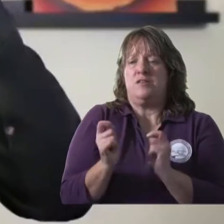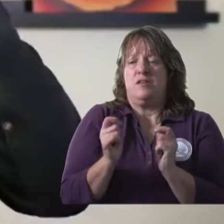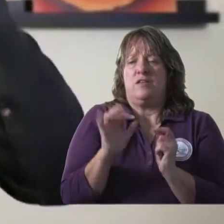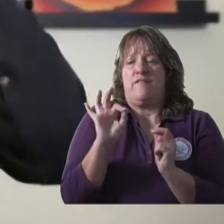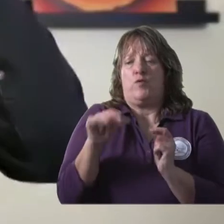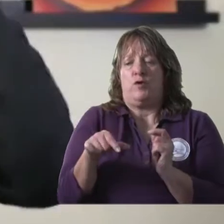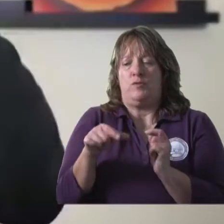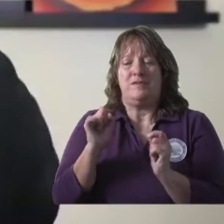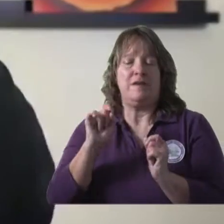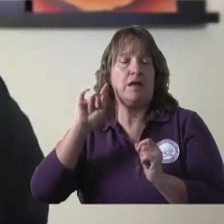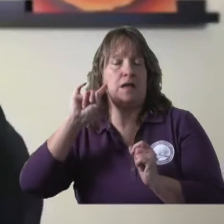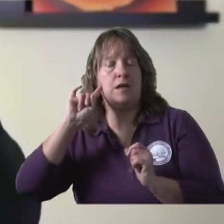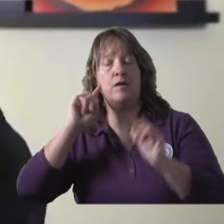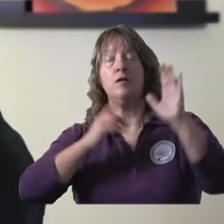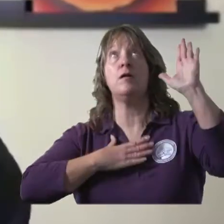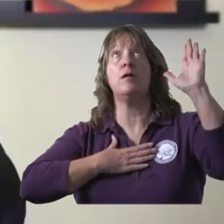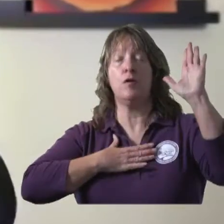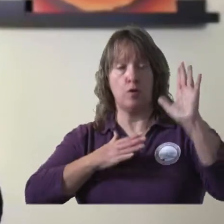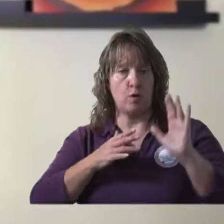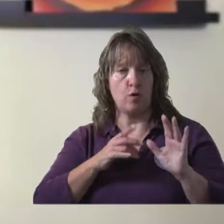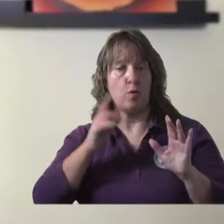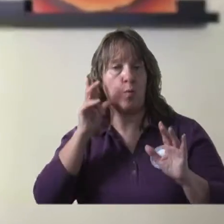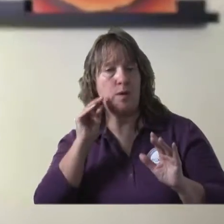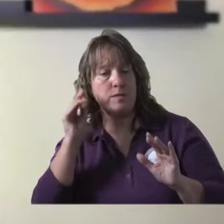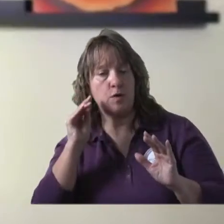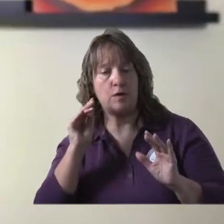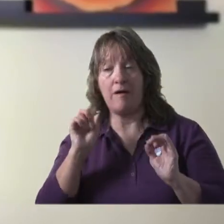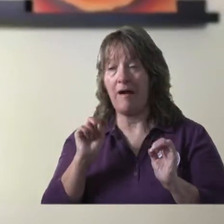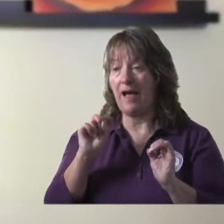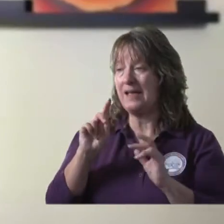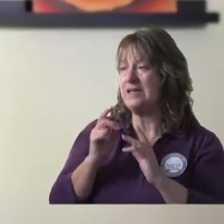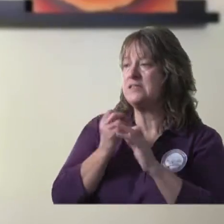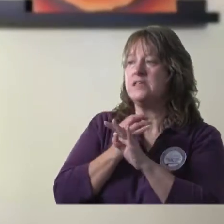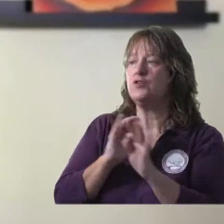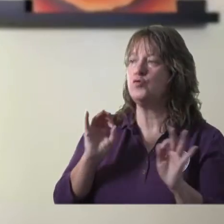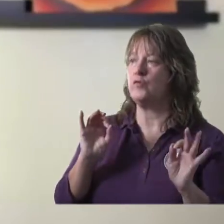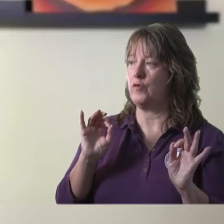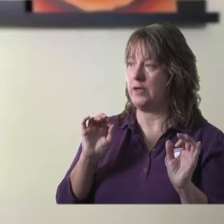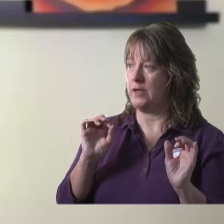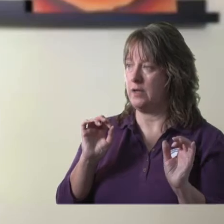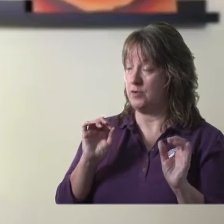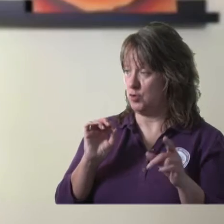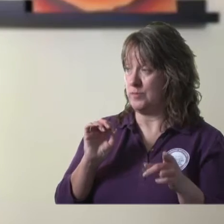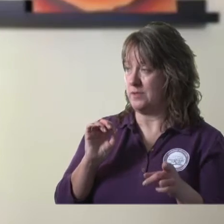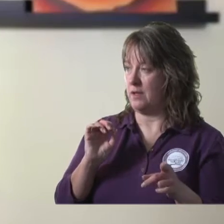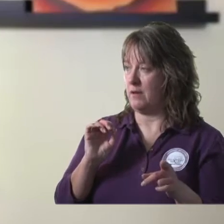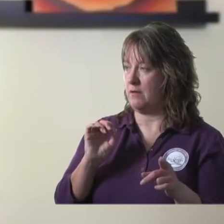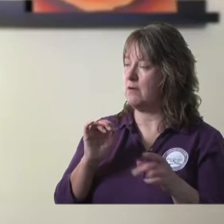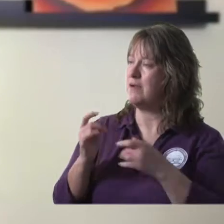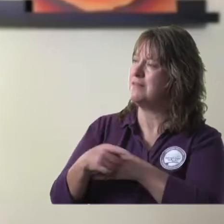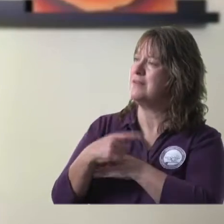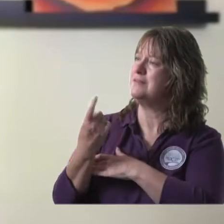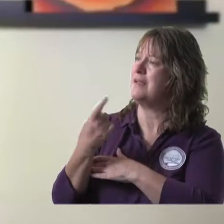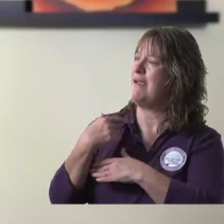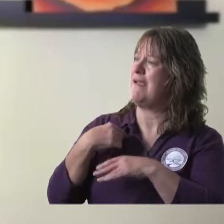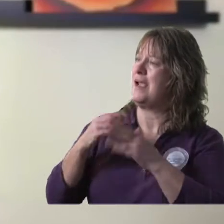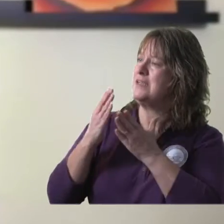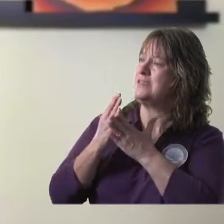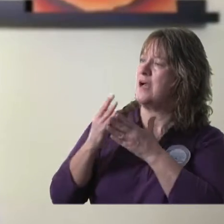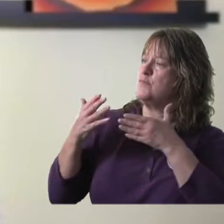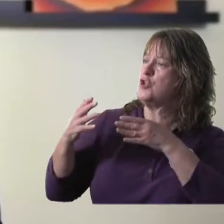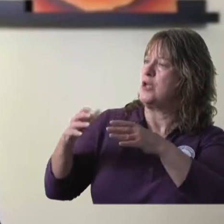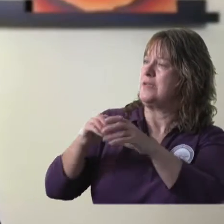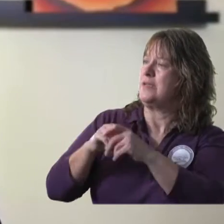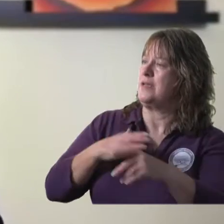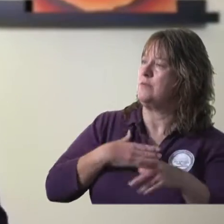just so, I swear I could hear her whisper, "I can set you free." She was there the day I sat shaking in the corner of my